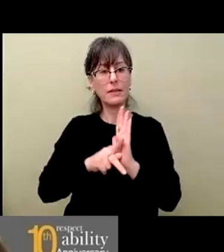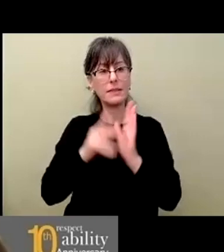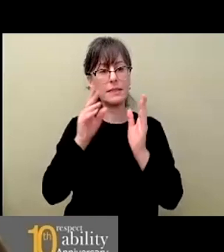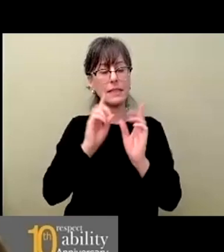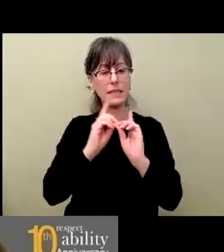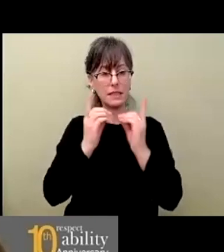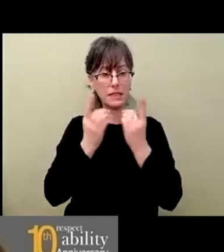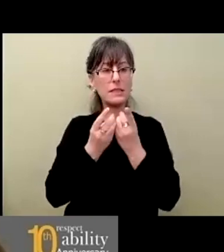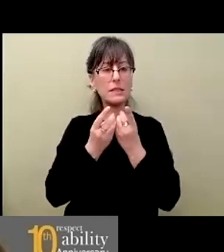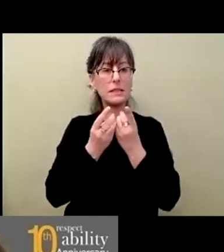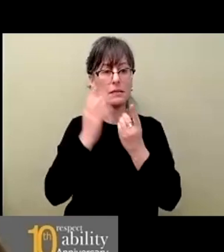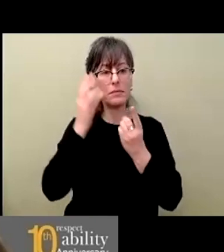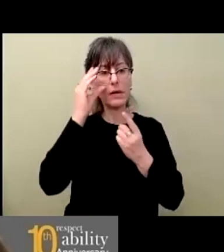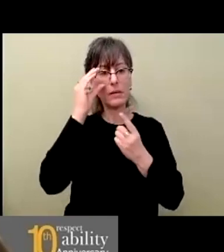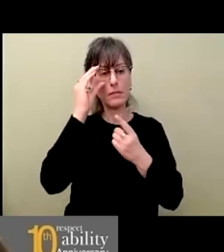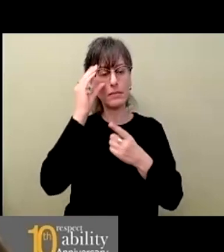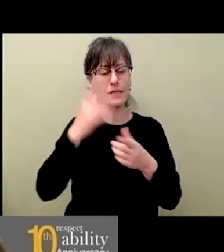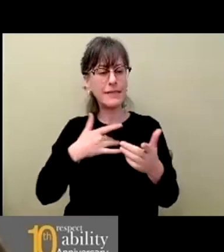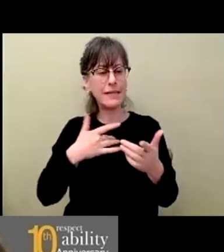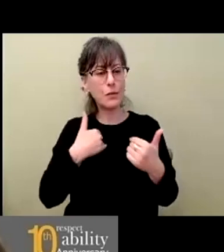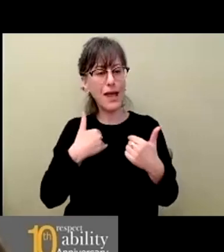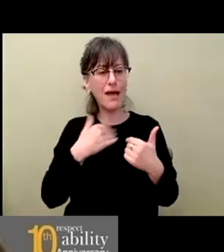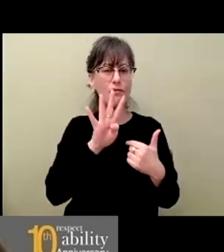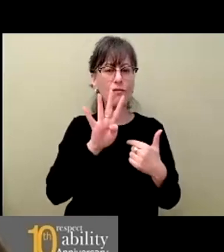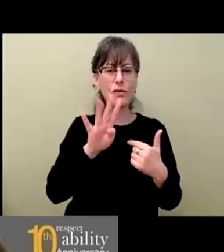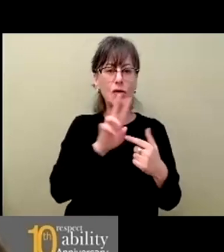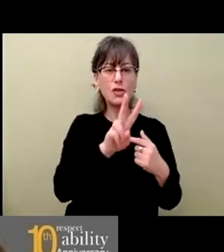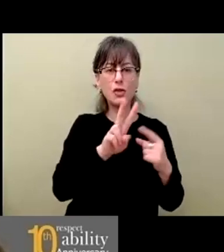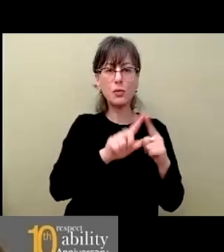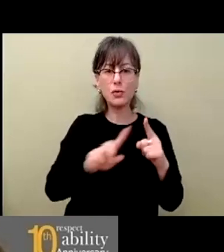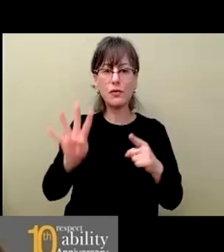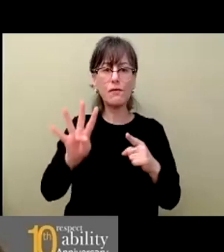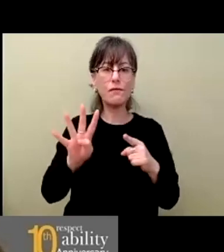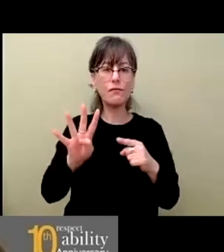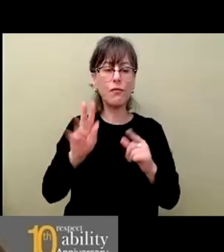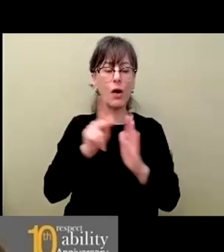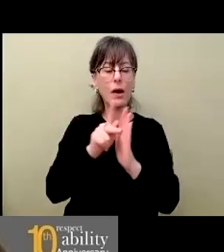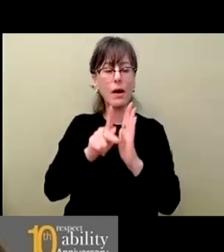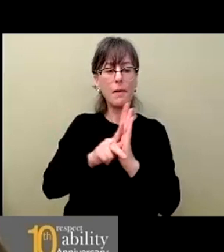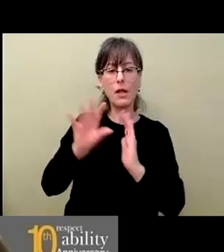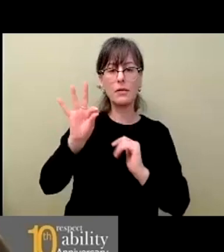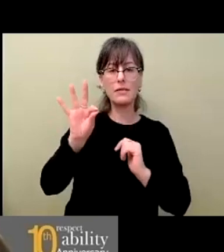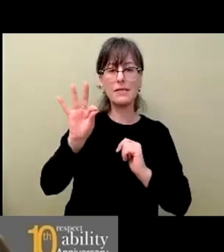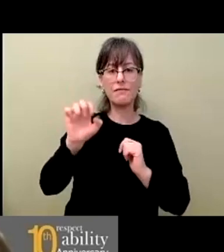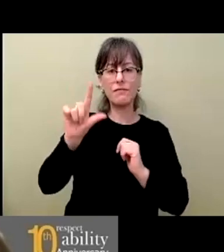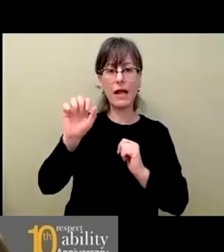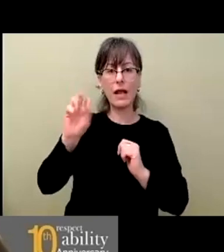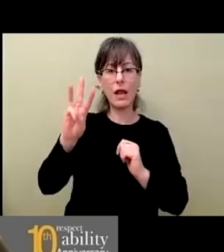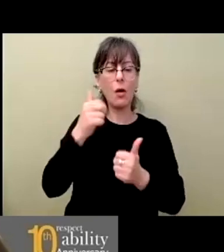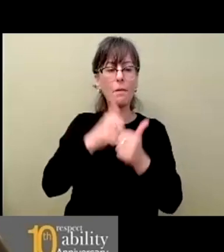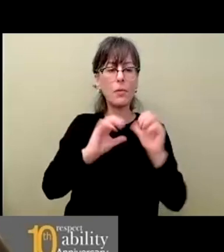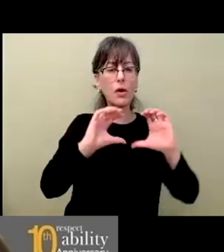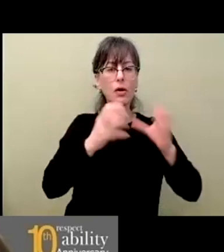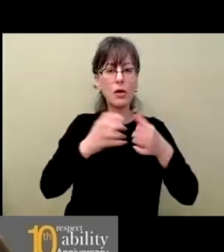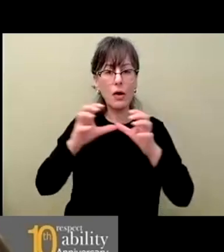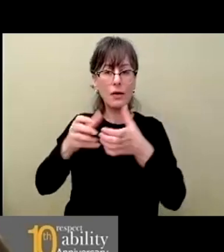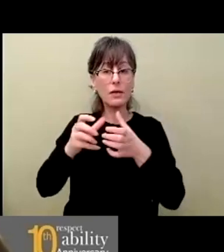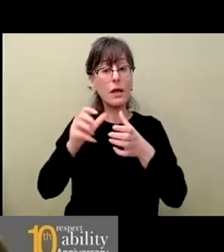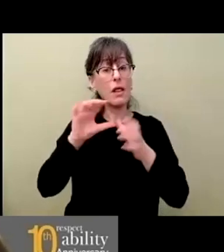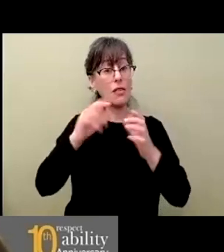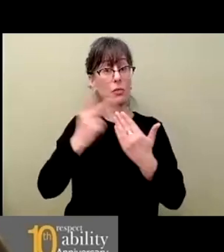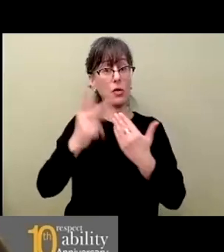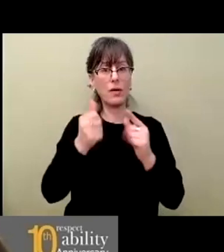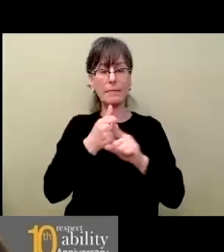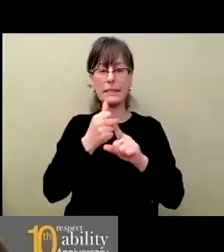has one. We tend to have anywhere from 2 to 4 policy fellows per cohort. It is a competitive program, but we are